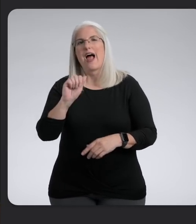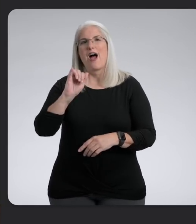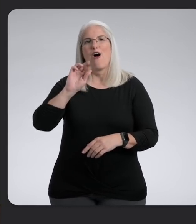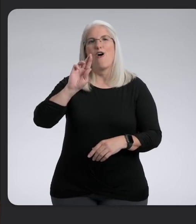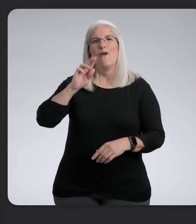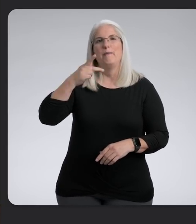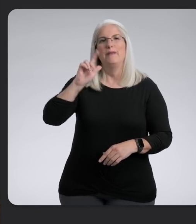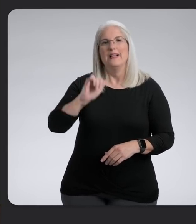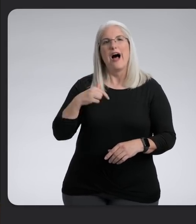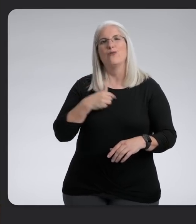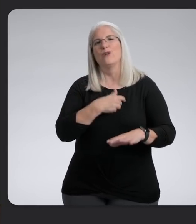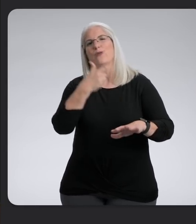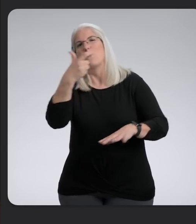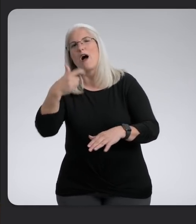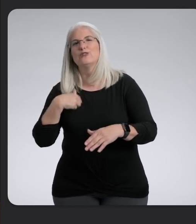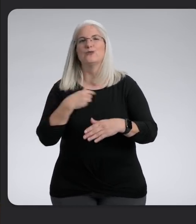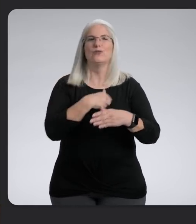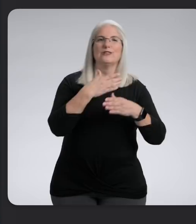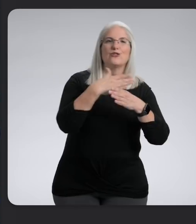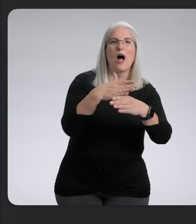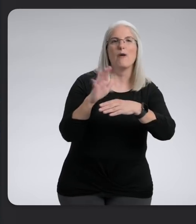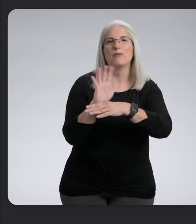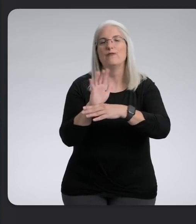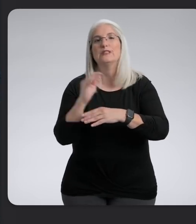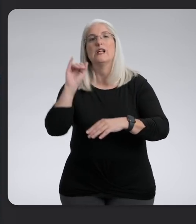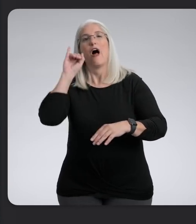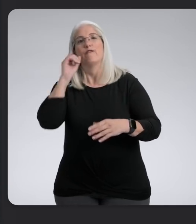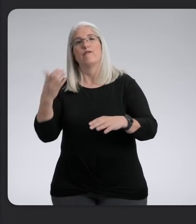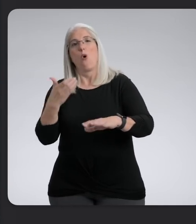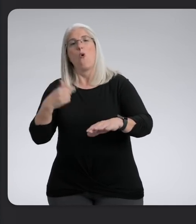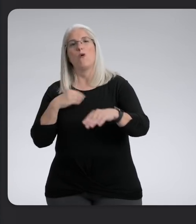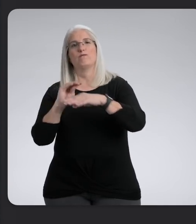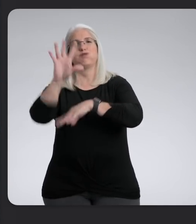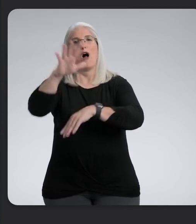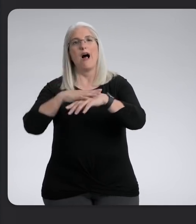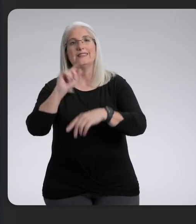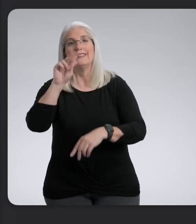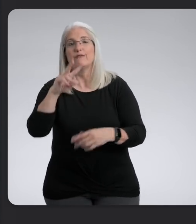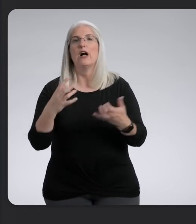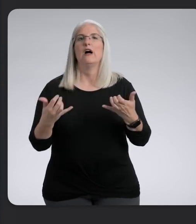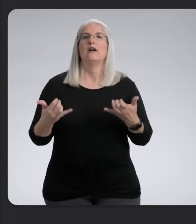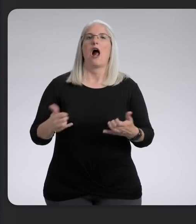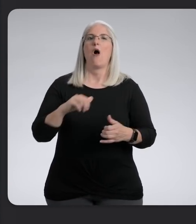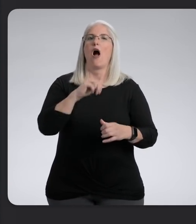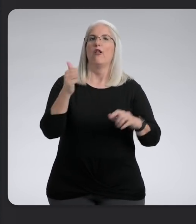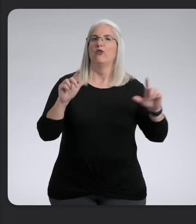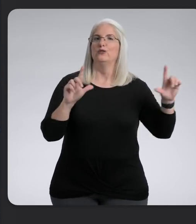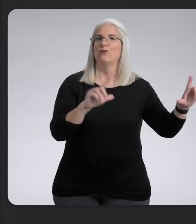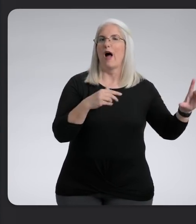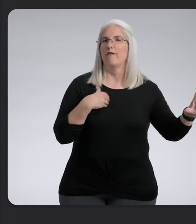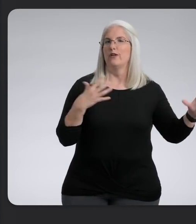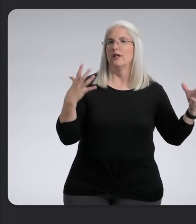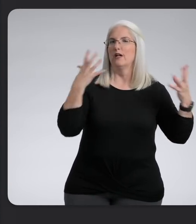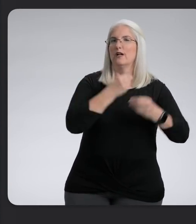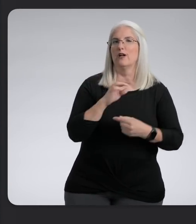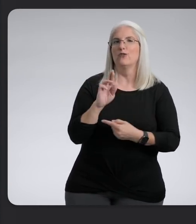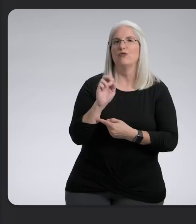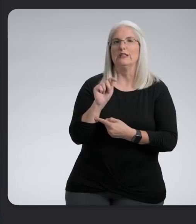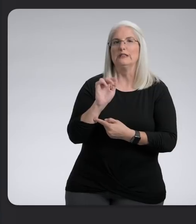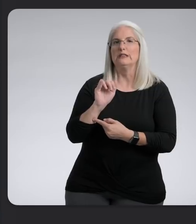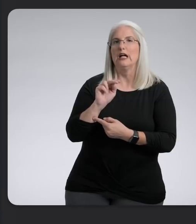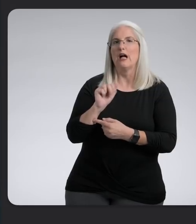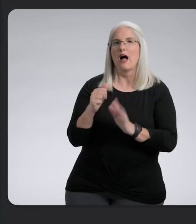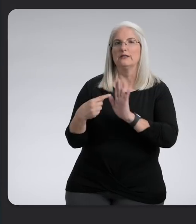your iPhone to a TV, just like that. But there's another screen with its stunning Retina display that makes everything you watch